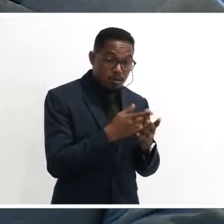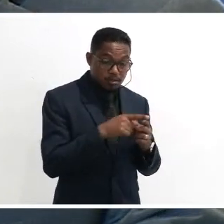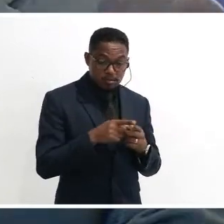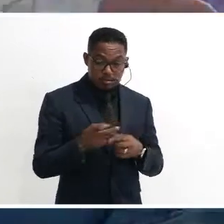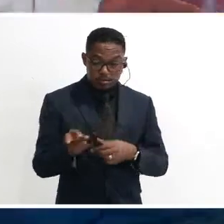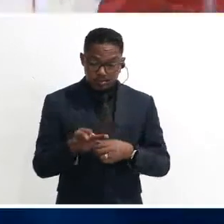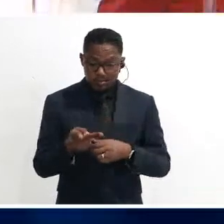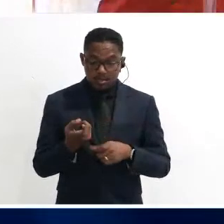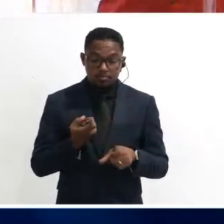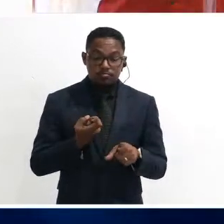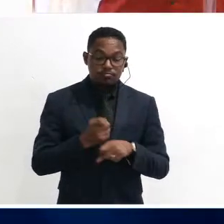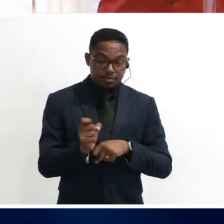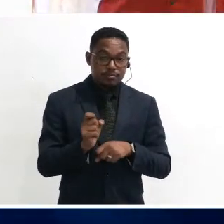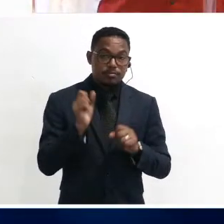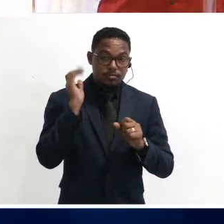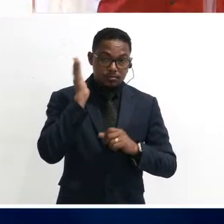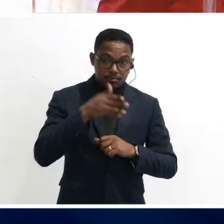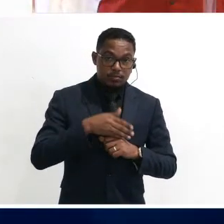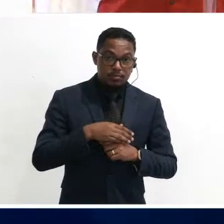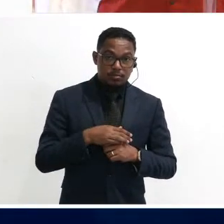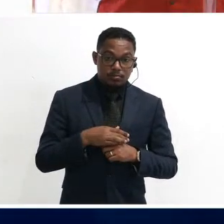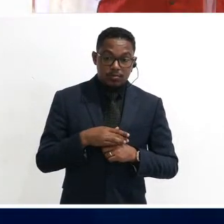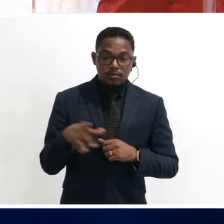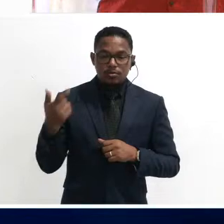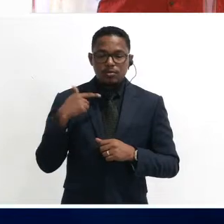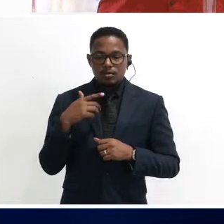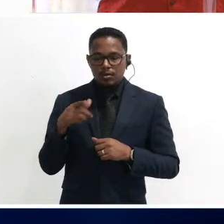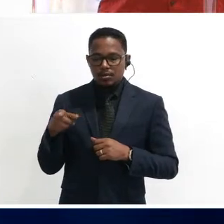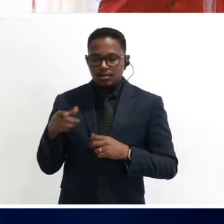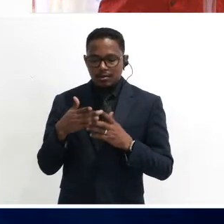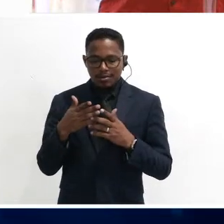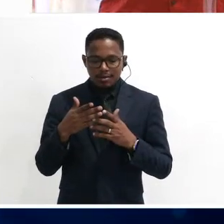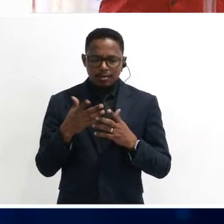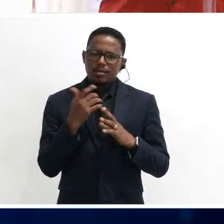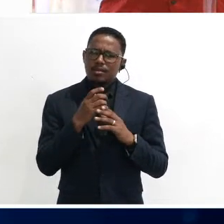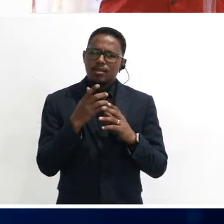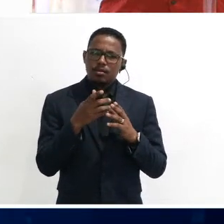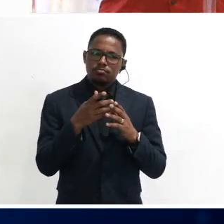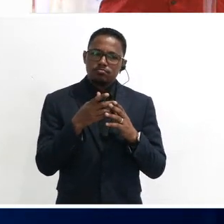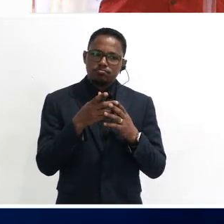So having high yield in these cases is critical.